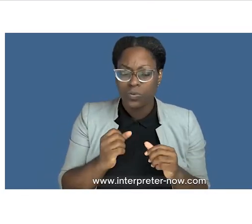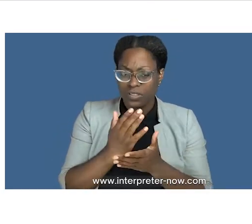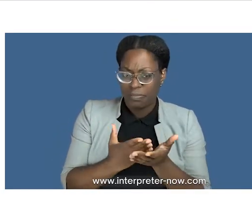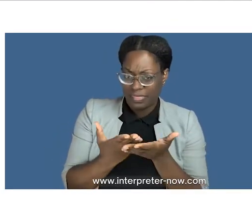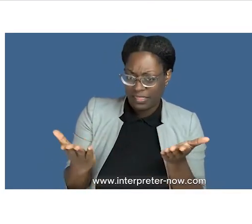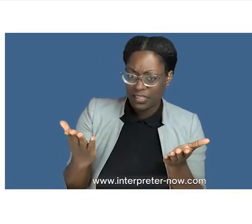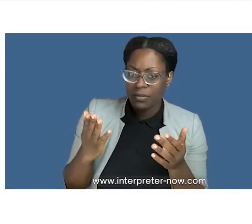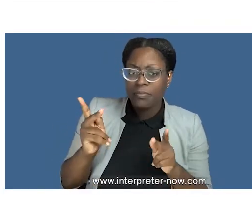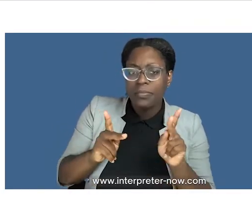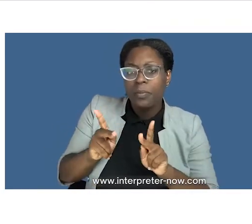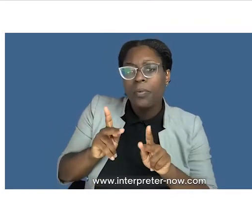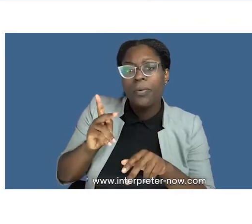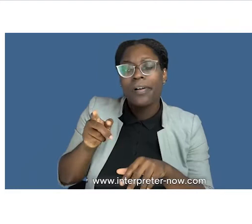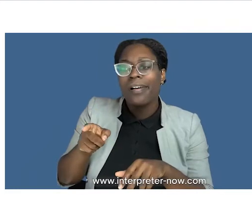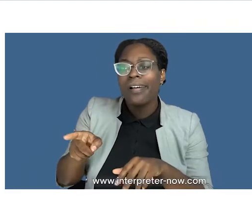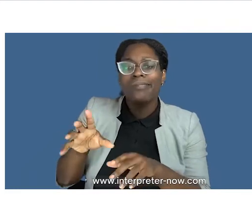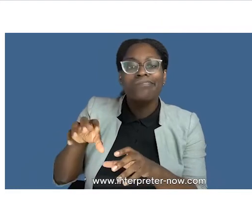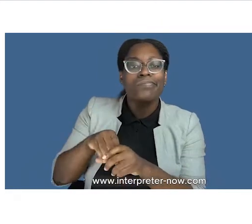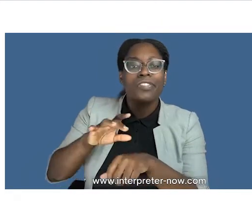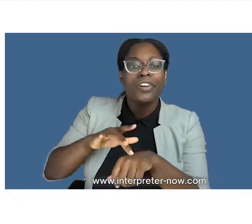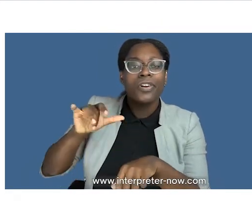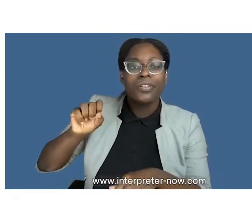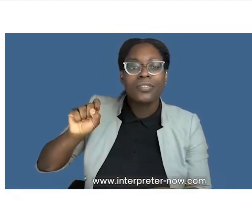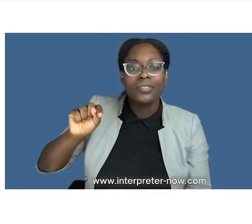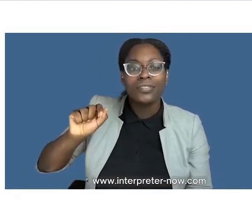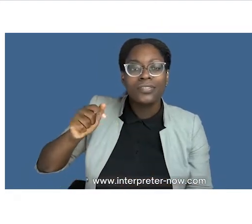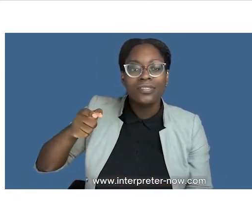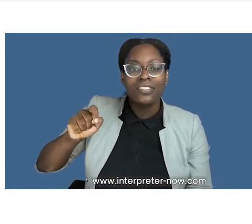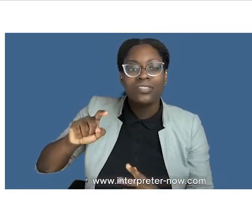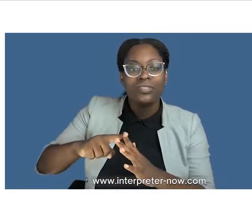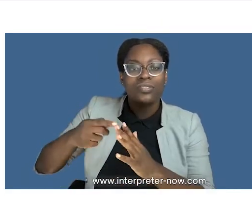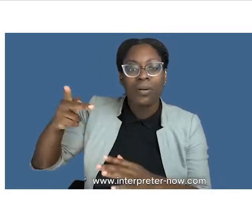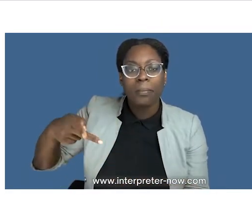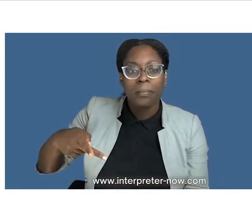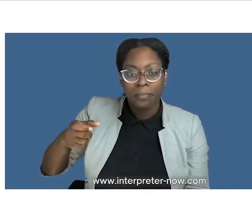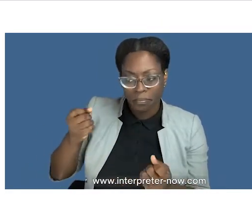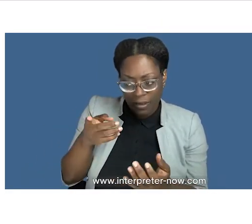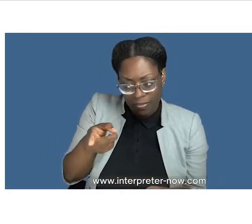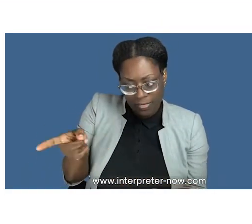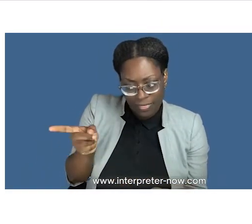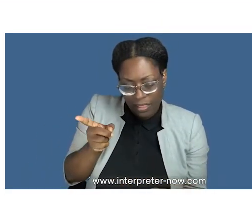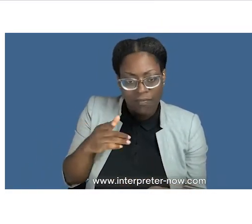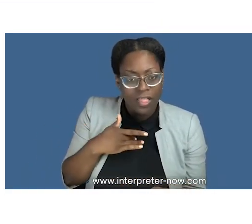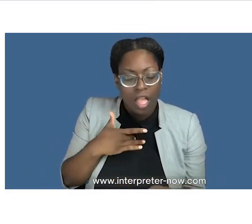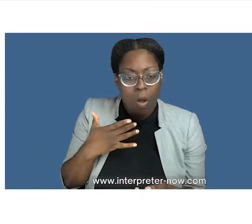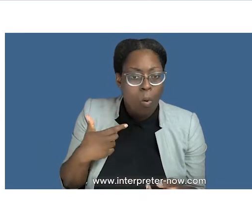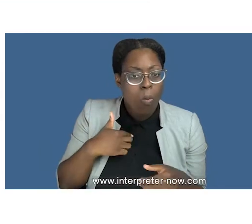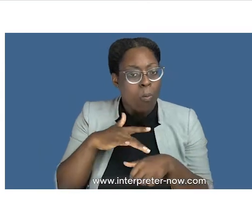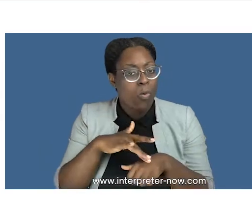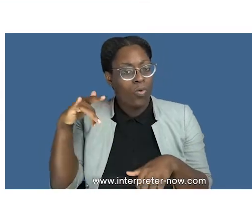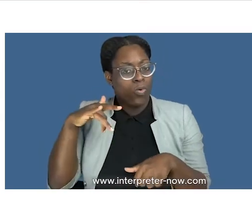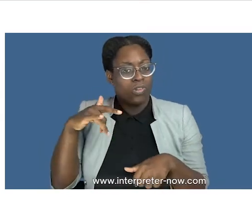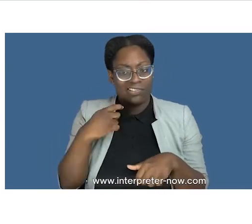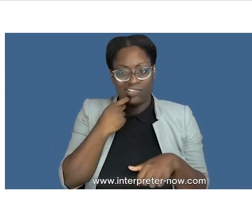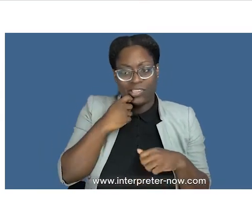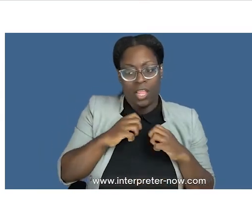So similar, I've heard from founders or early stage or employees at early stage startups that they're too